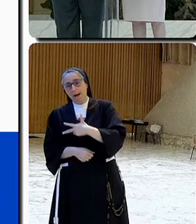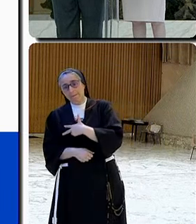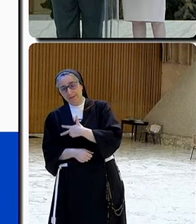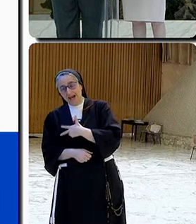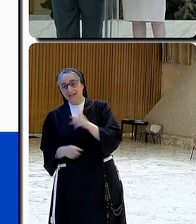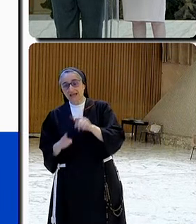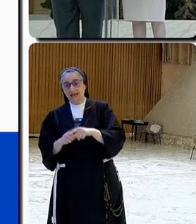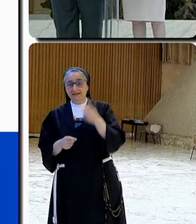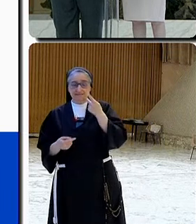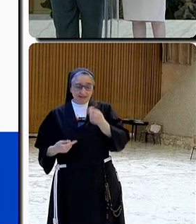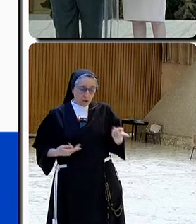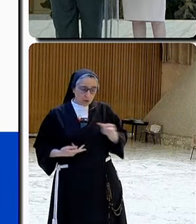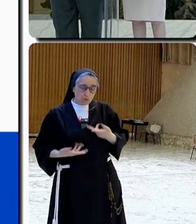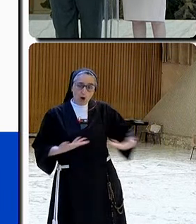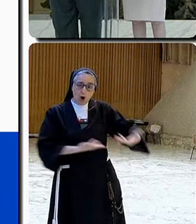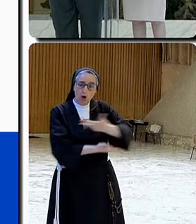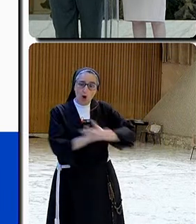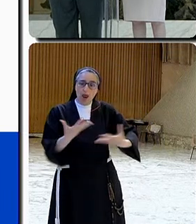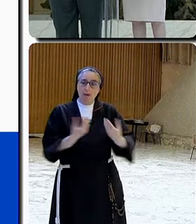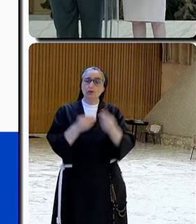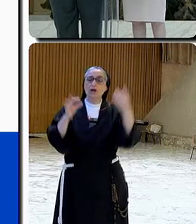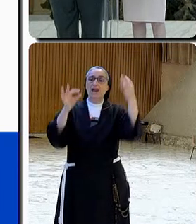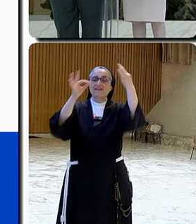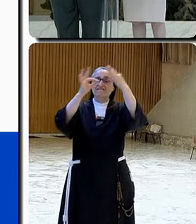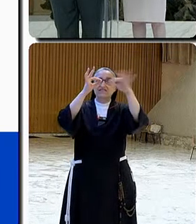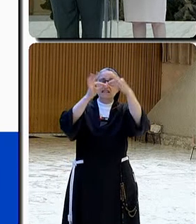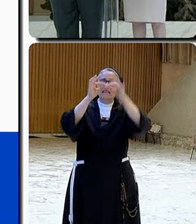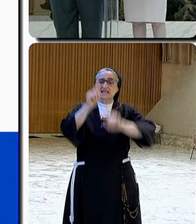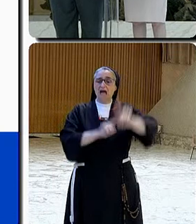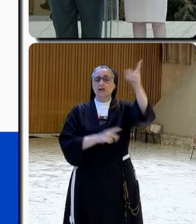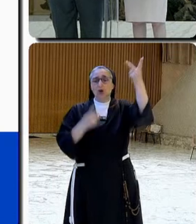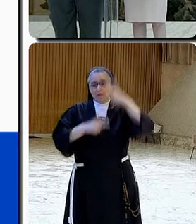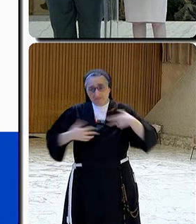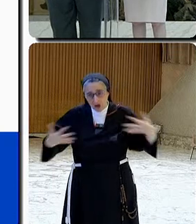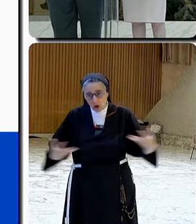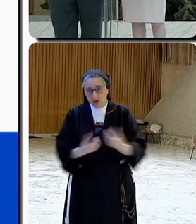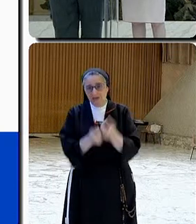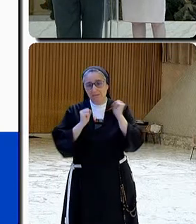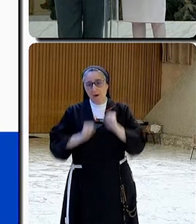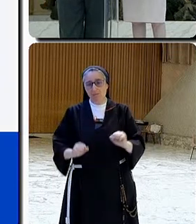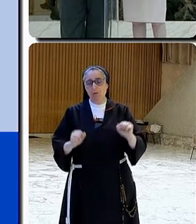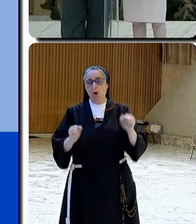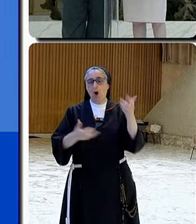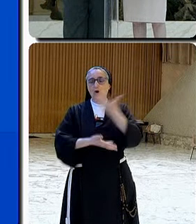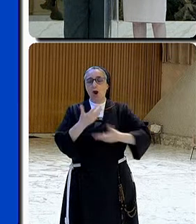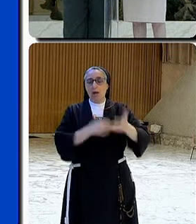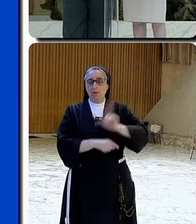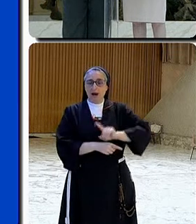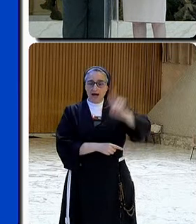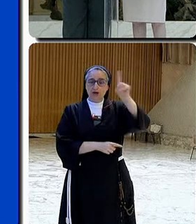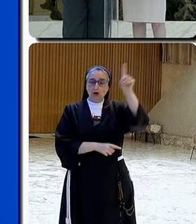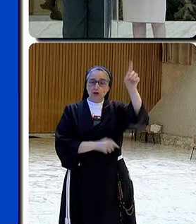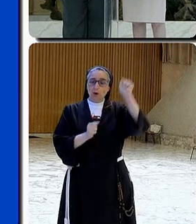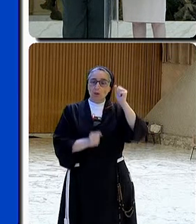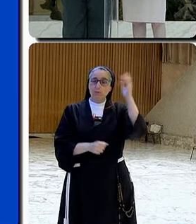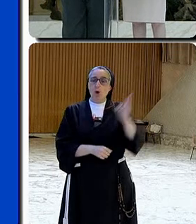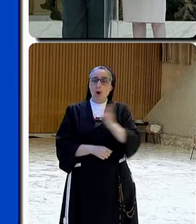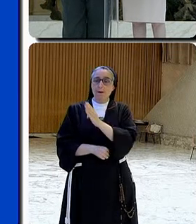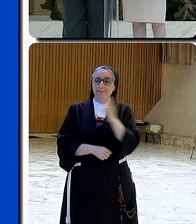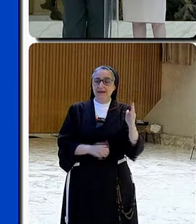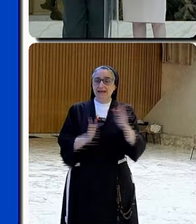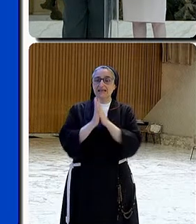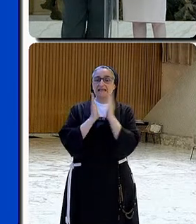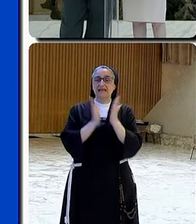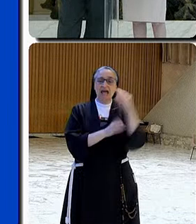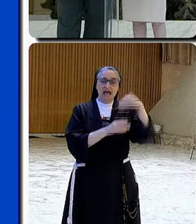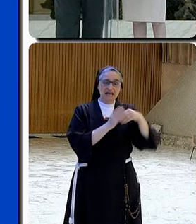Lord, true collaborators in the life and mission of the church. May God bless your domestic churches and your efforts to plant dynamic domestic